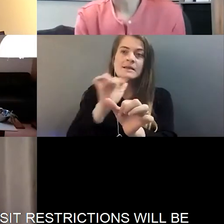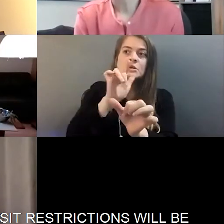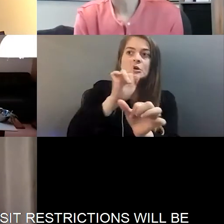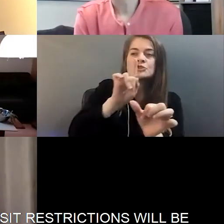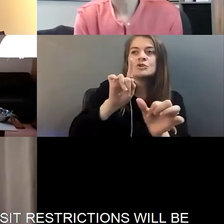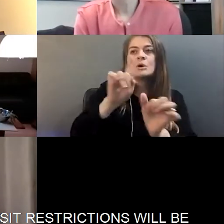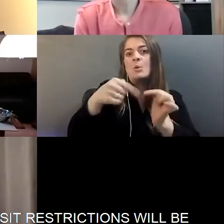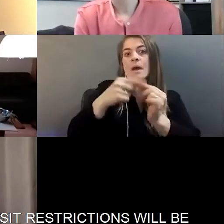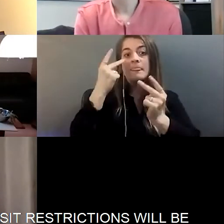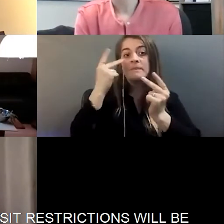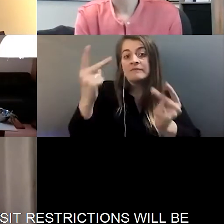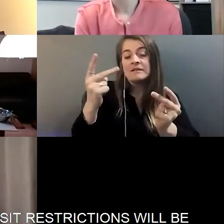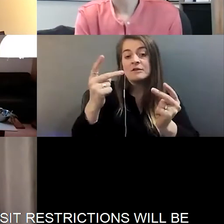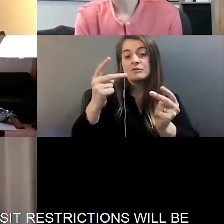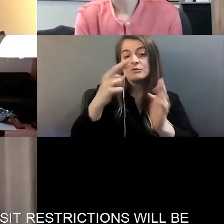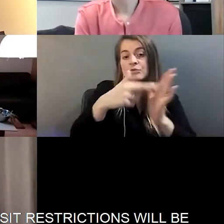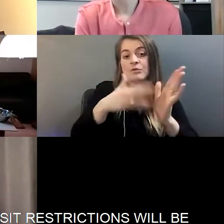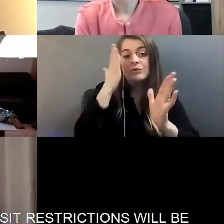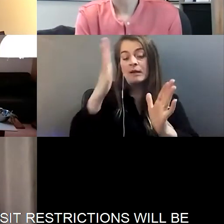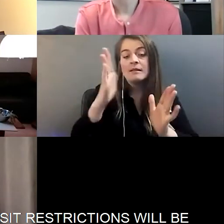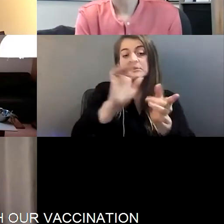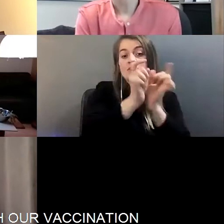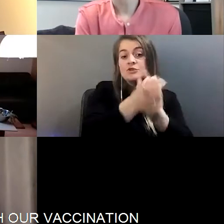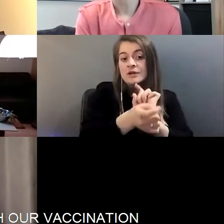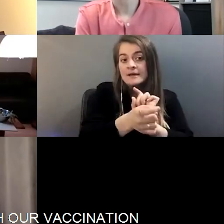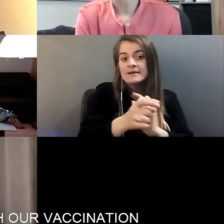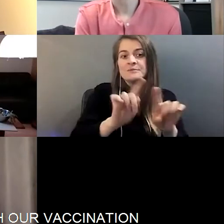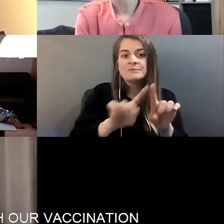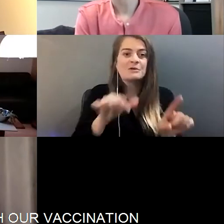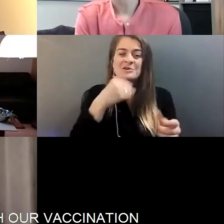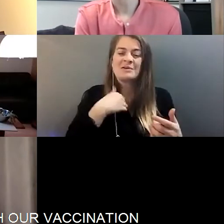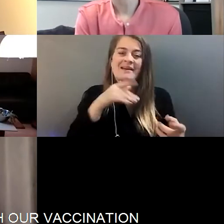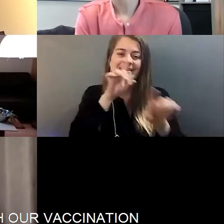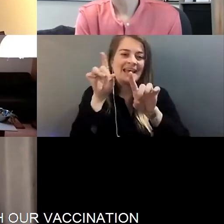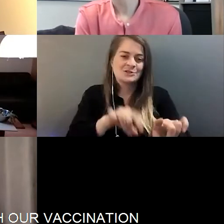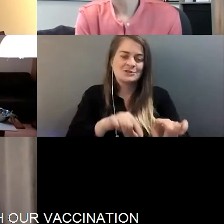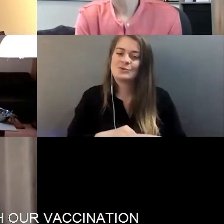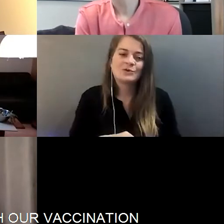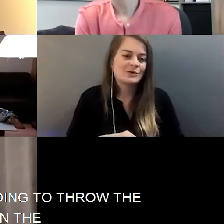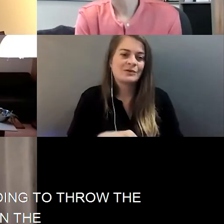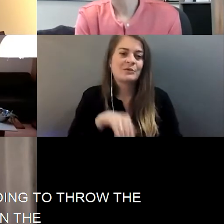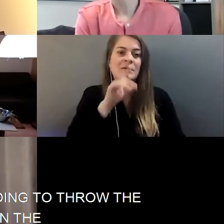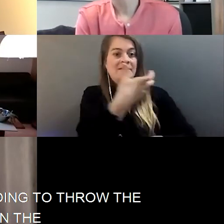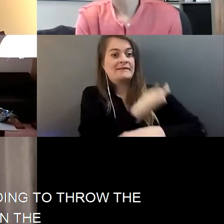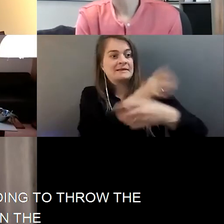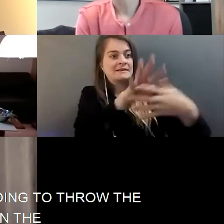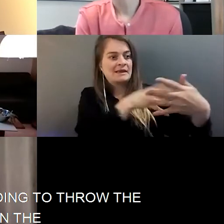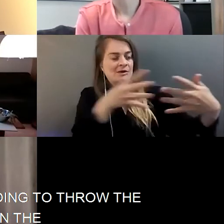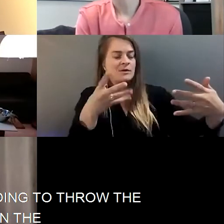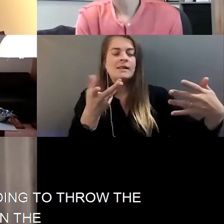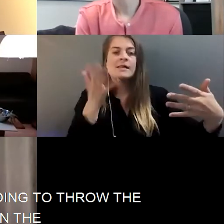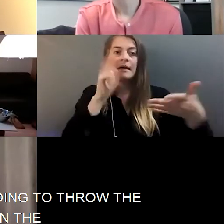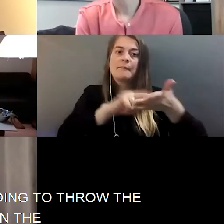visit restrictions will be relaxed as we progress through our vaccination schedule. I don't think we're going to throw the doors wide